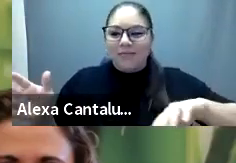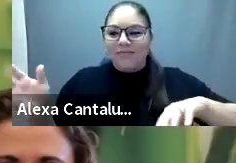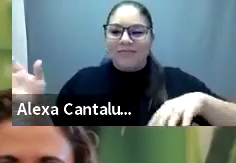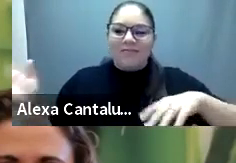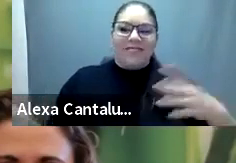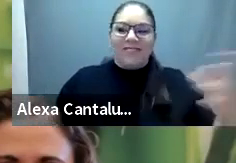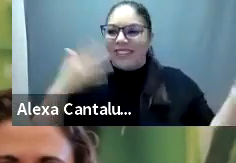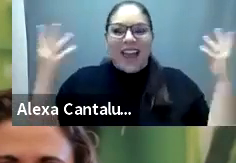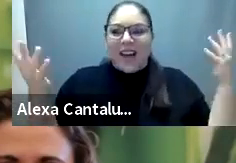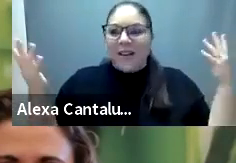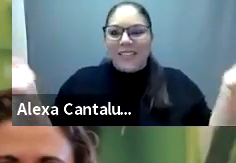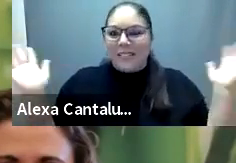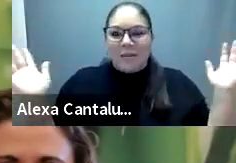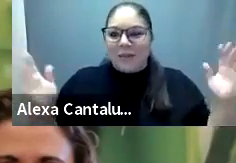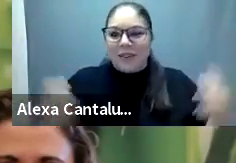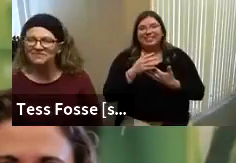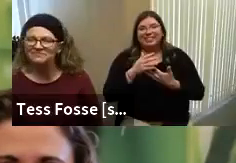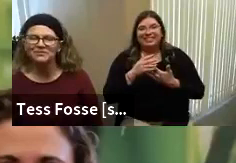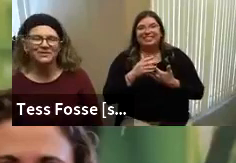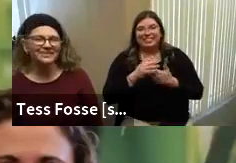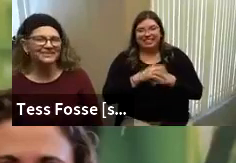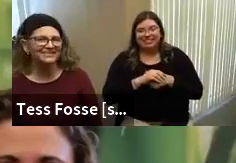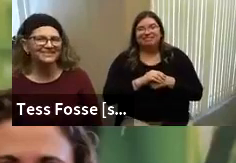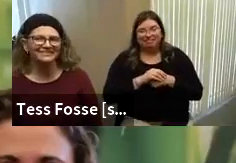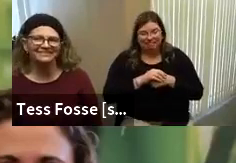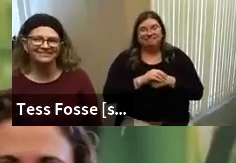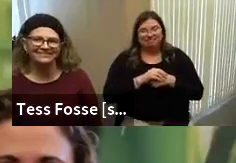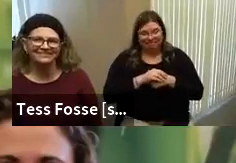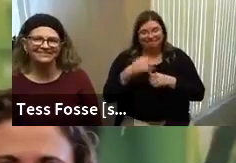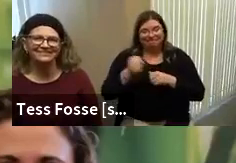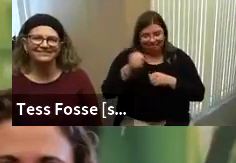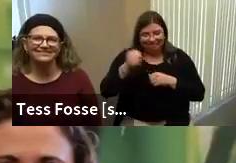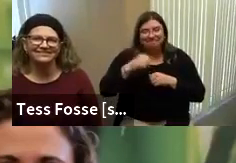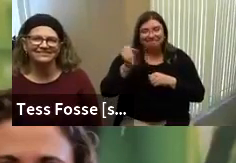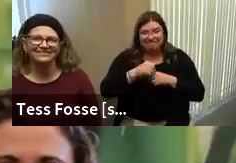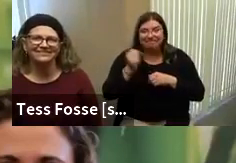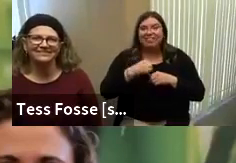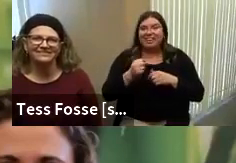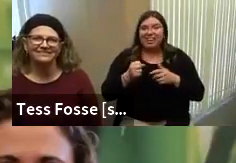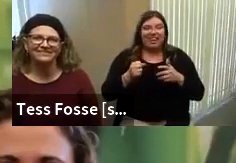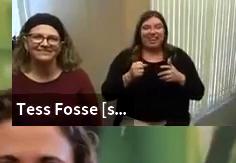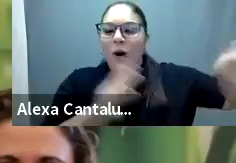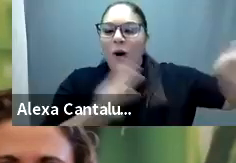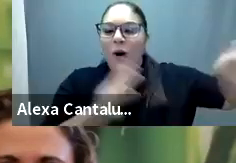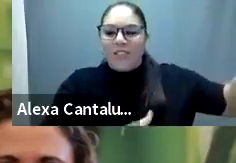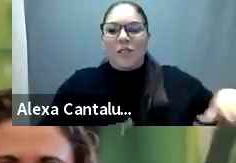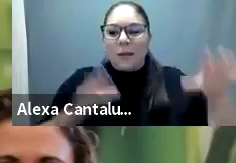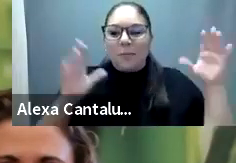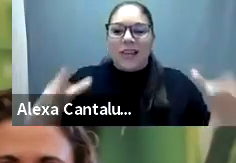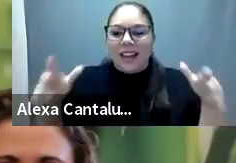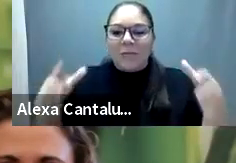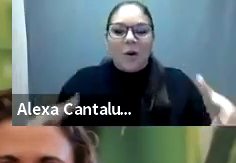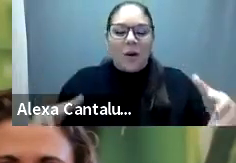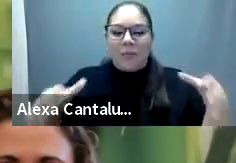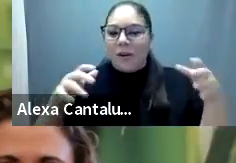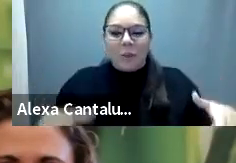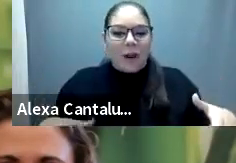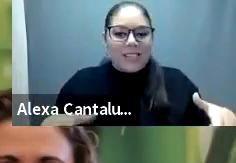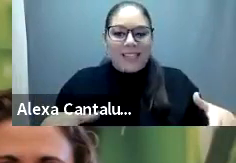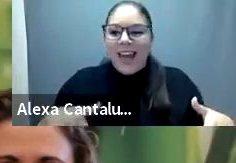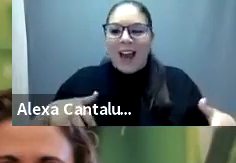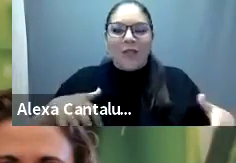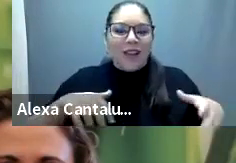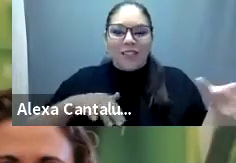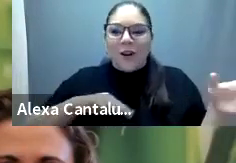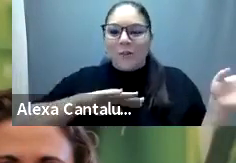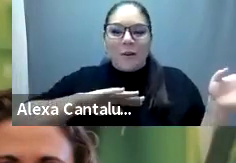about, amazing memory. It really was. And just not like leaving life like on pause and just like being in the moment, being